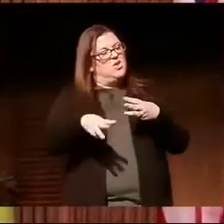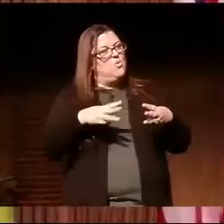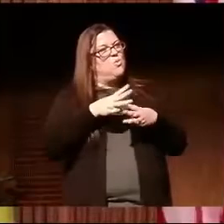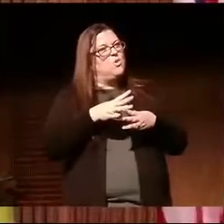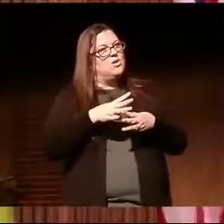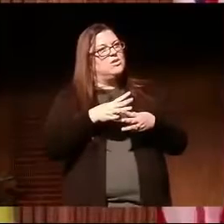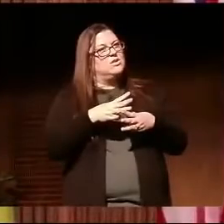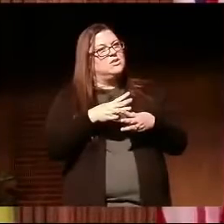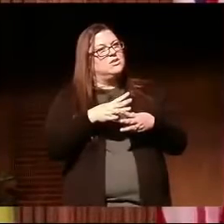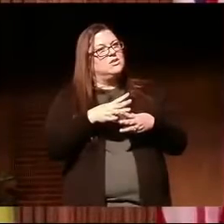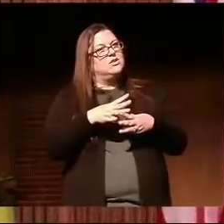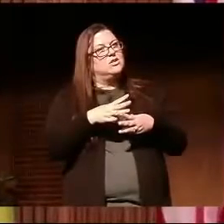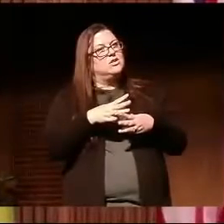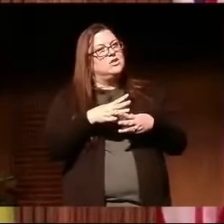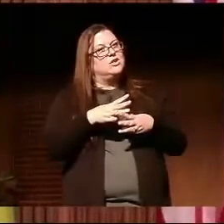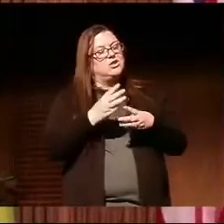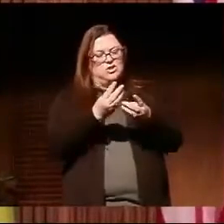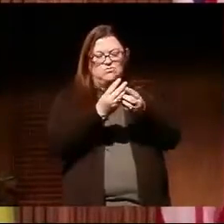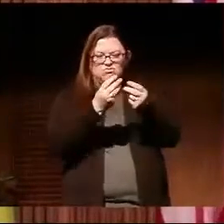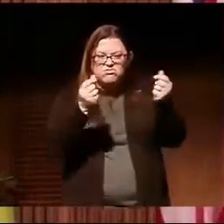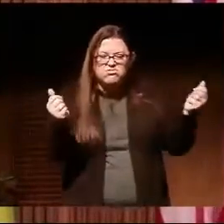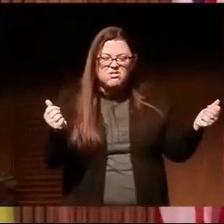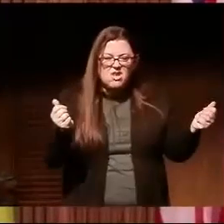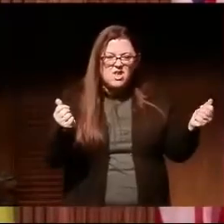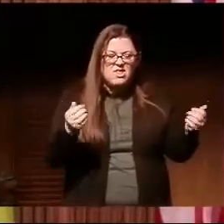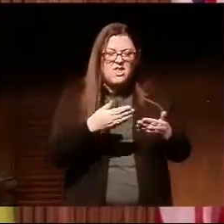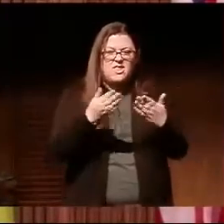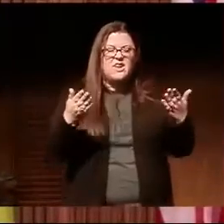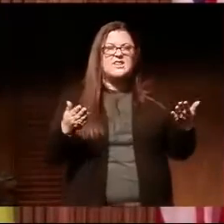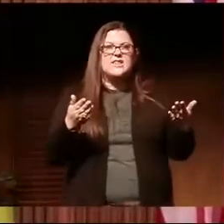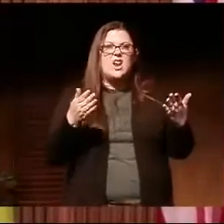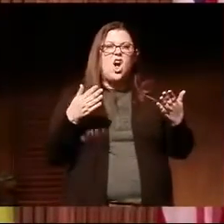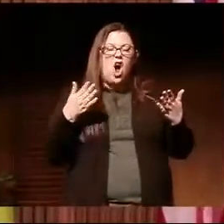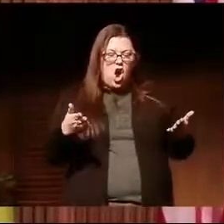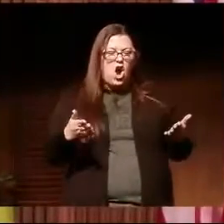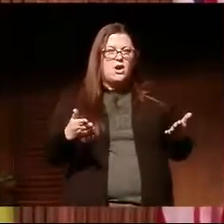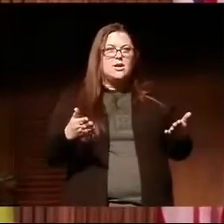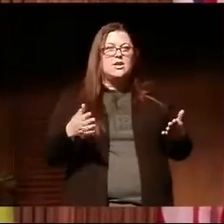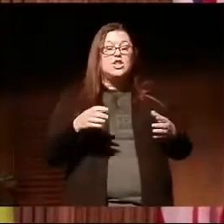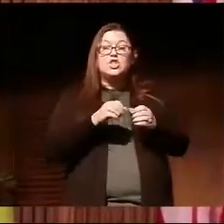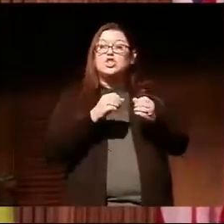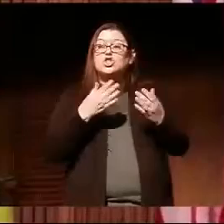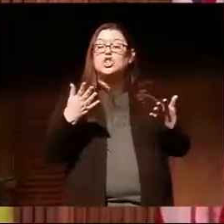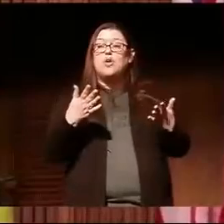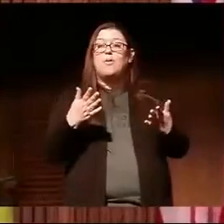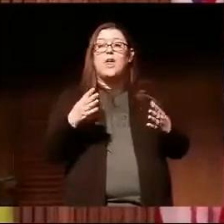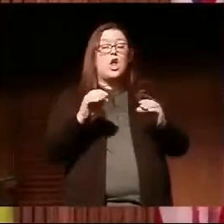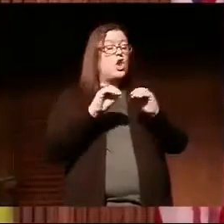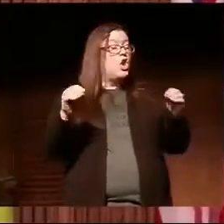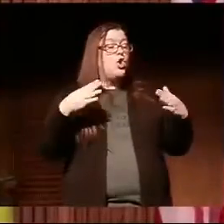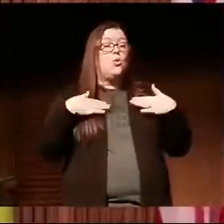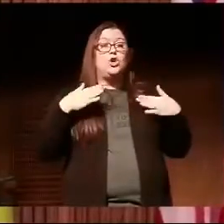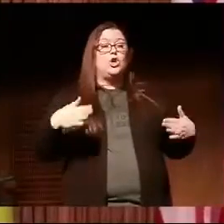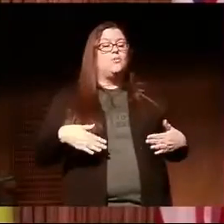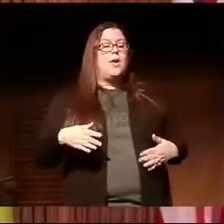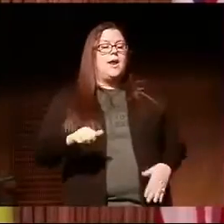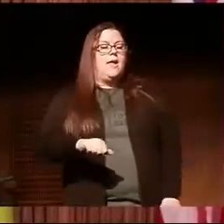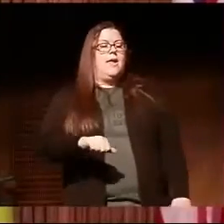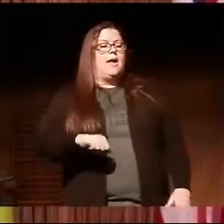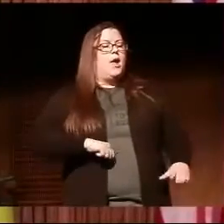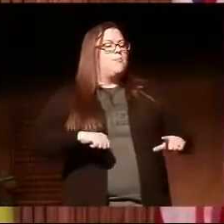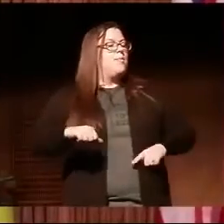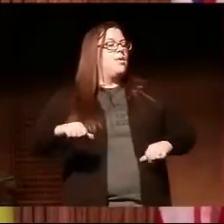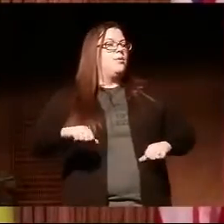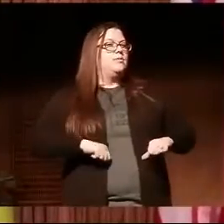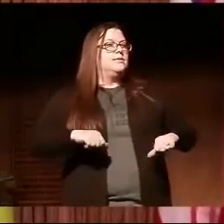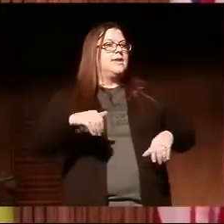bring to nothing things that are, so that no human being might boast in the presence of God."